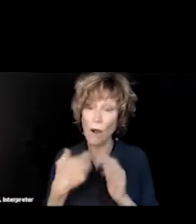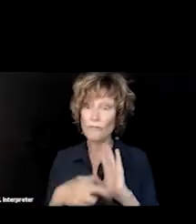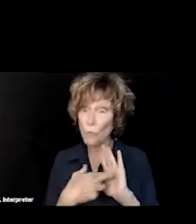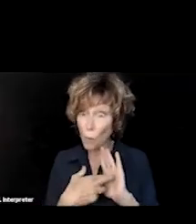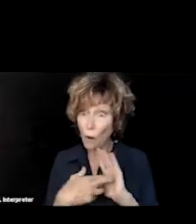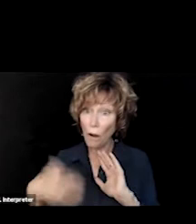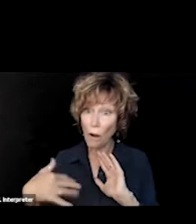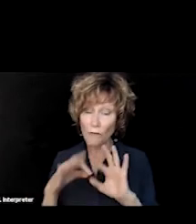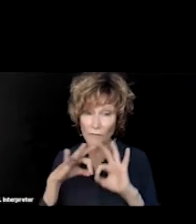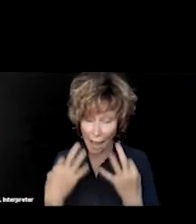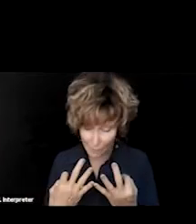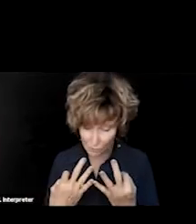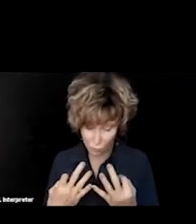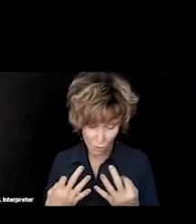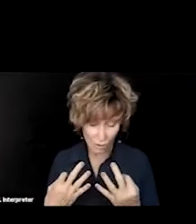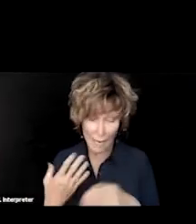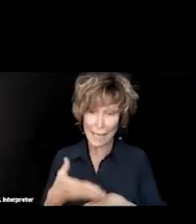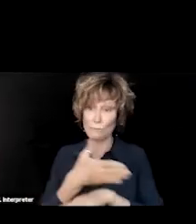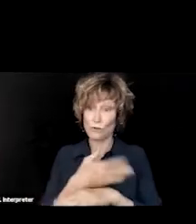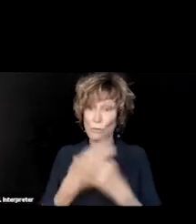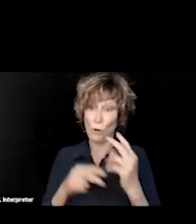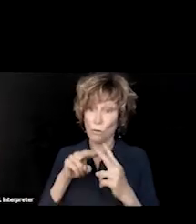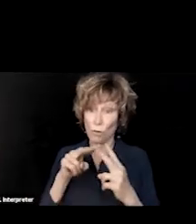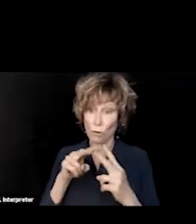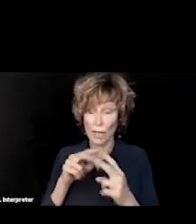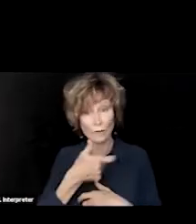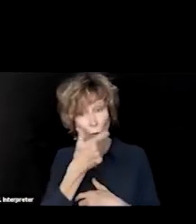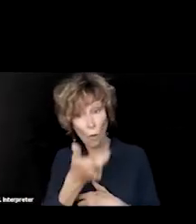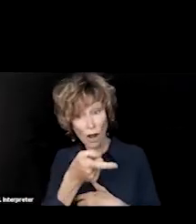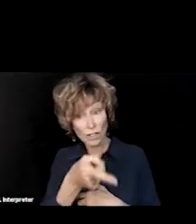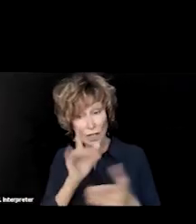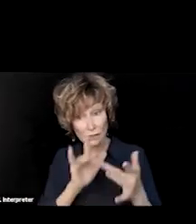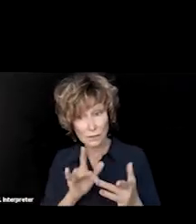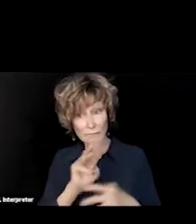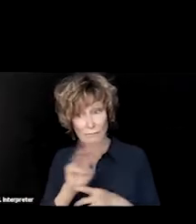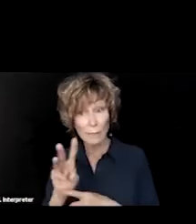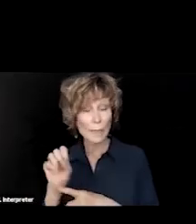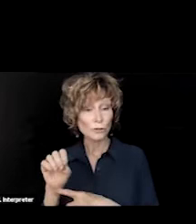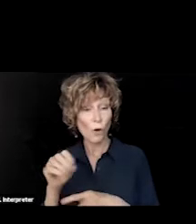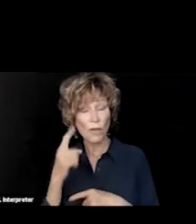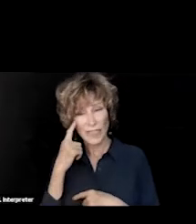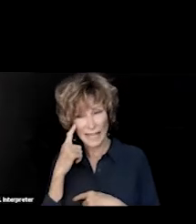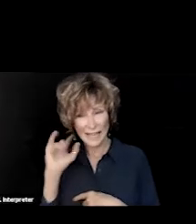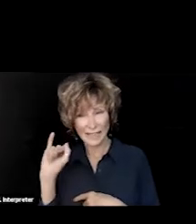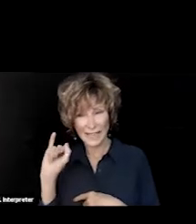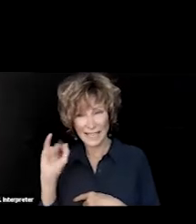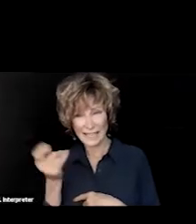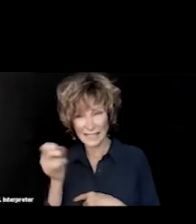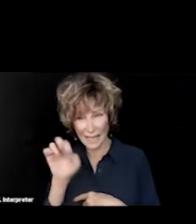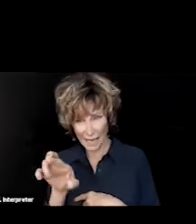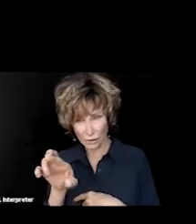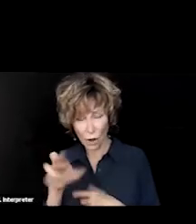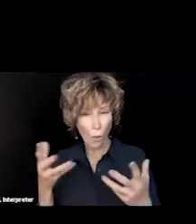could play to improve those too. As you're watching this webinar, think about the indicator that could make the greatest difference in